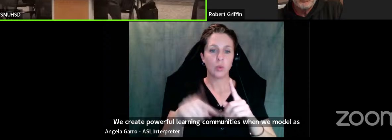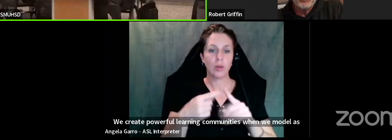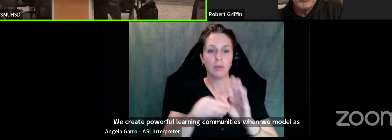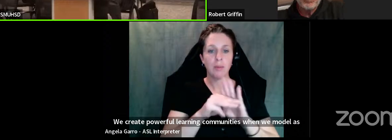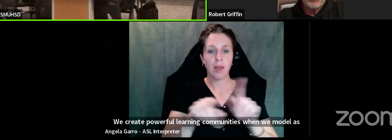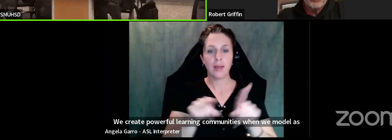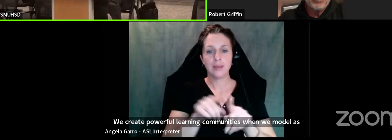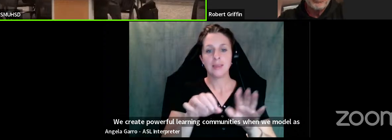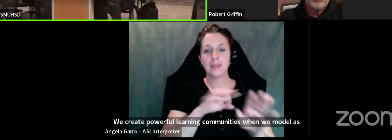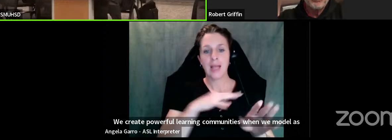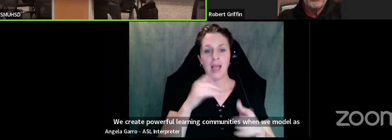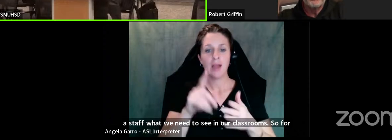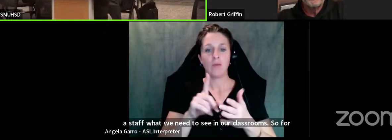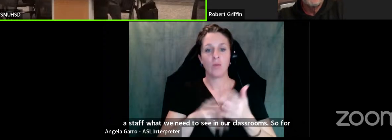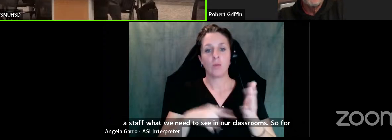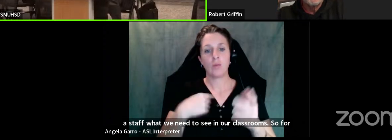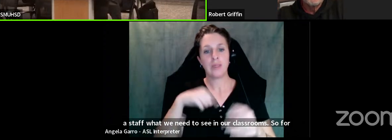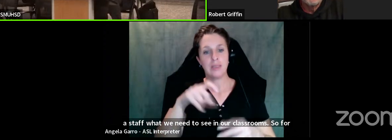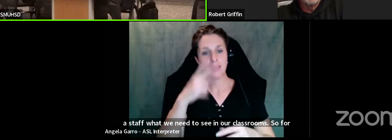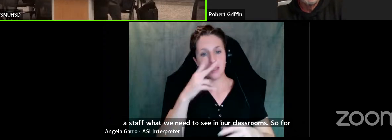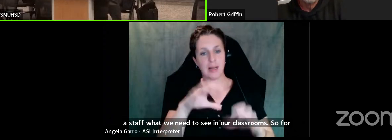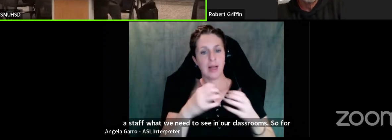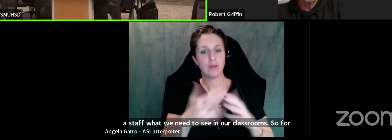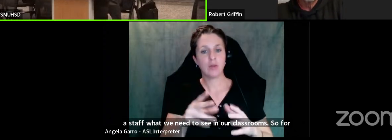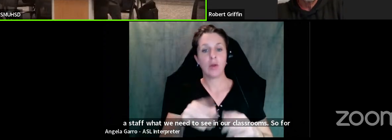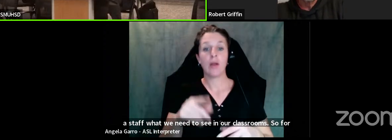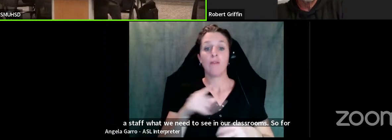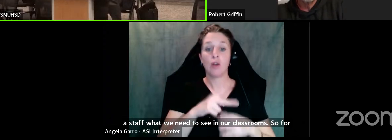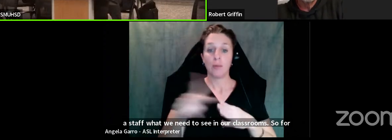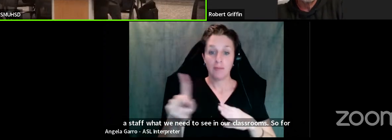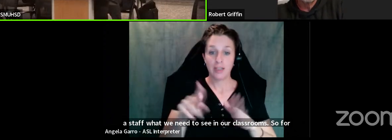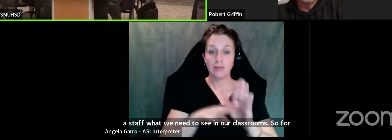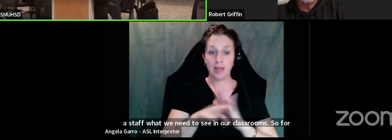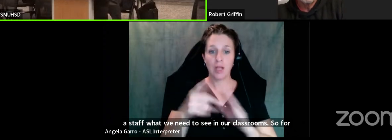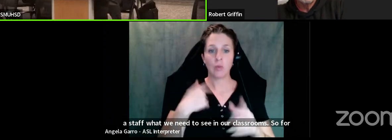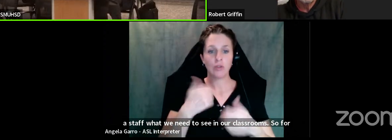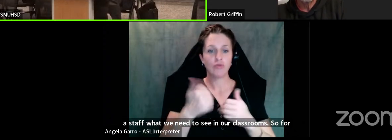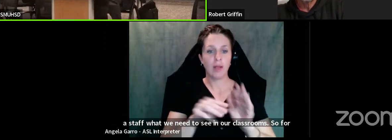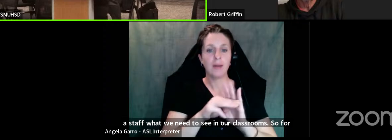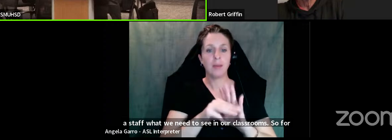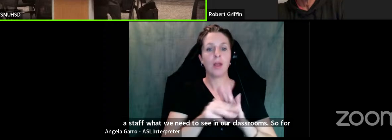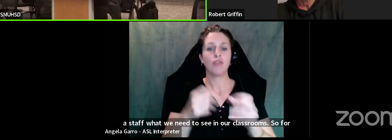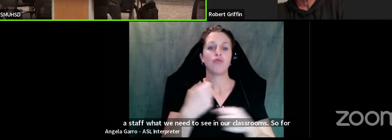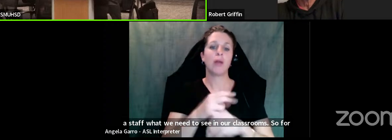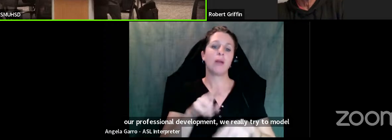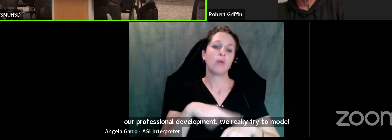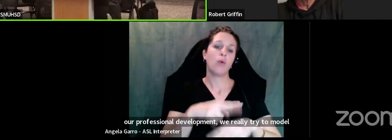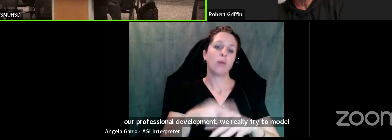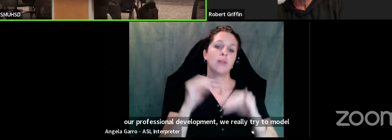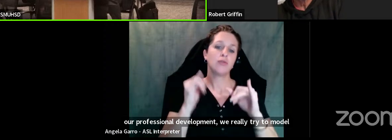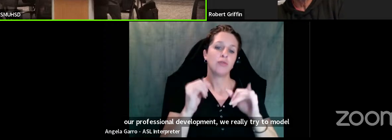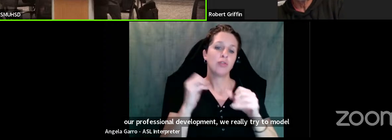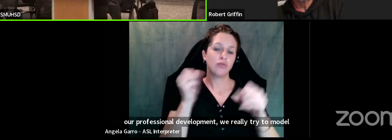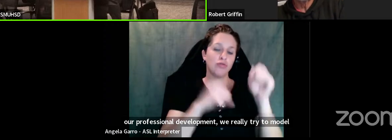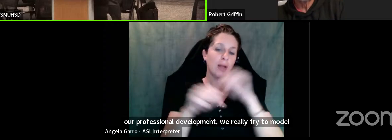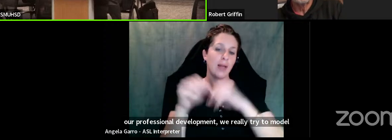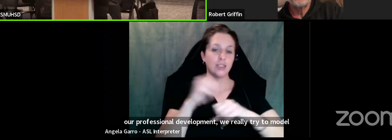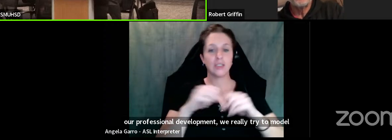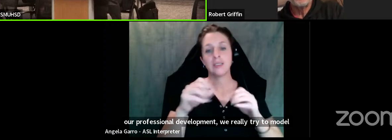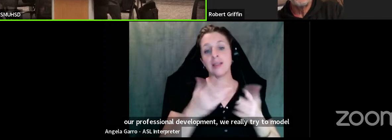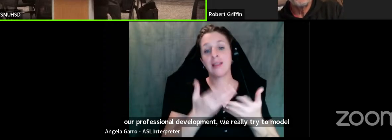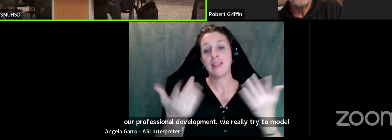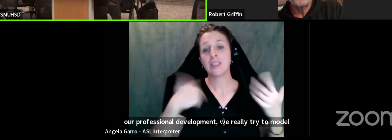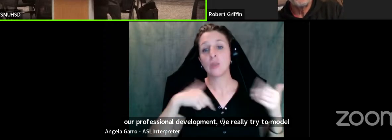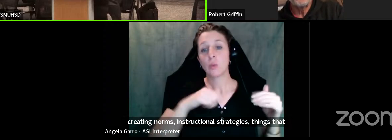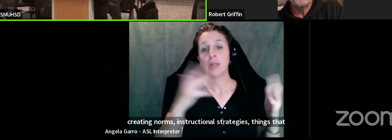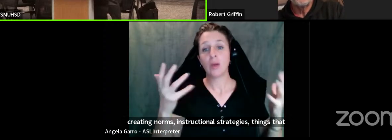for our professional development, we really try to model creating norms, instructional strategies, things that we